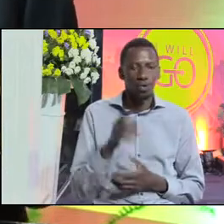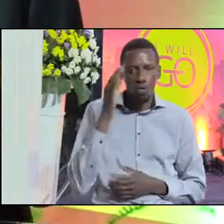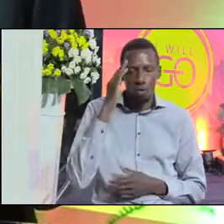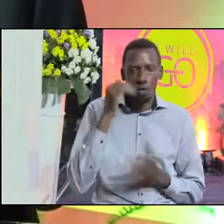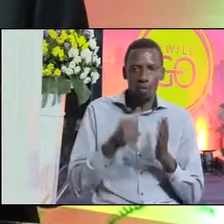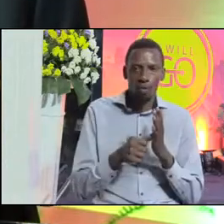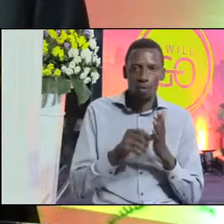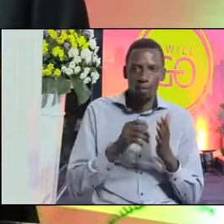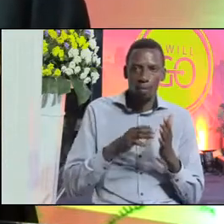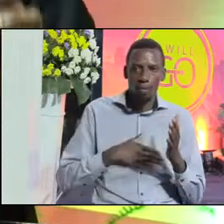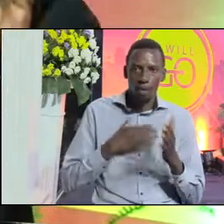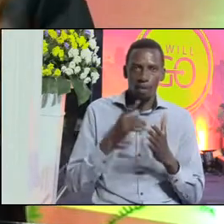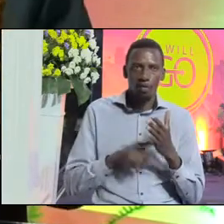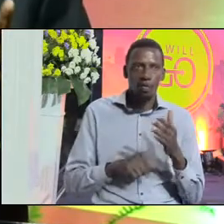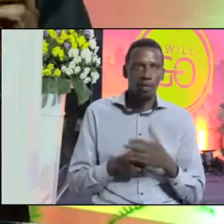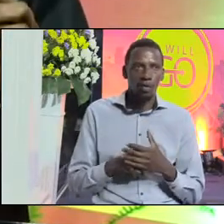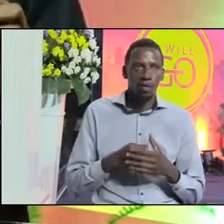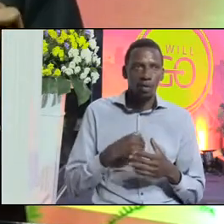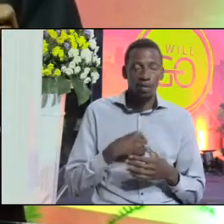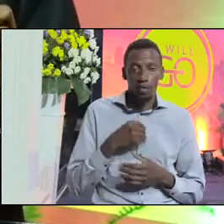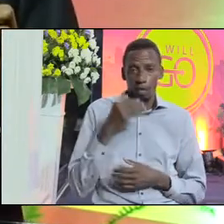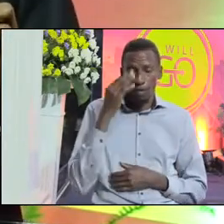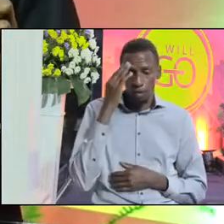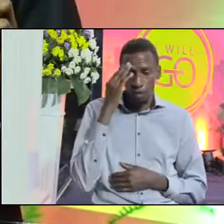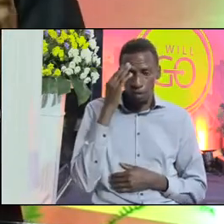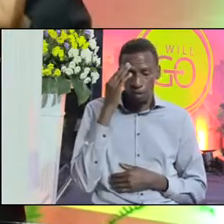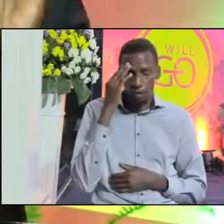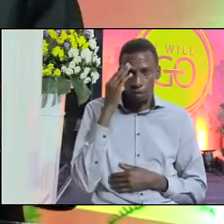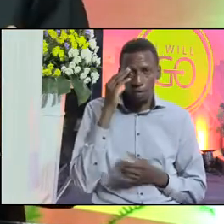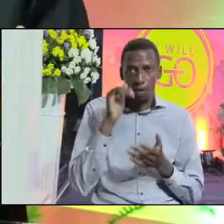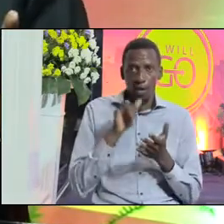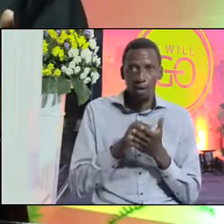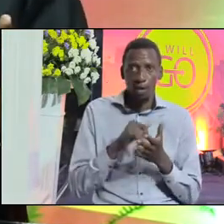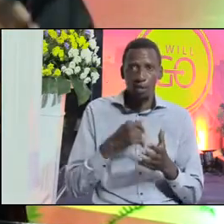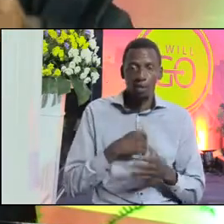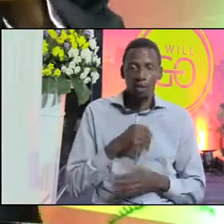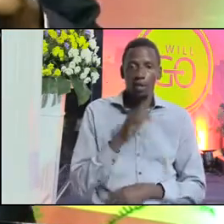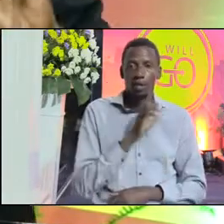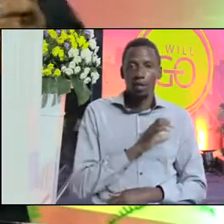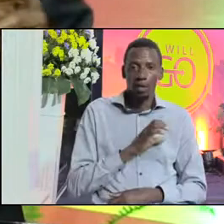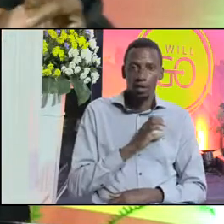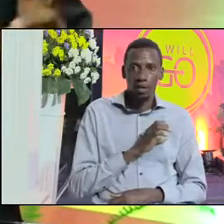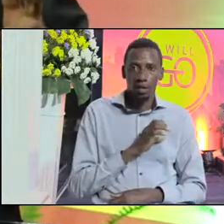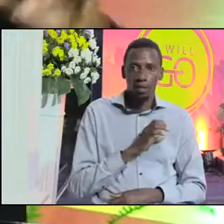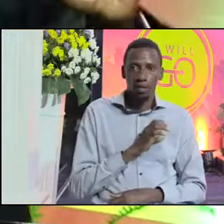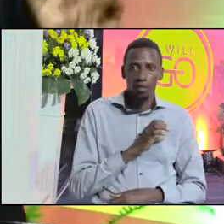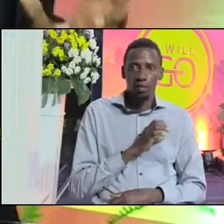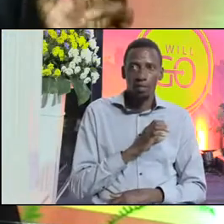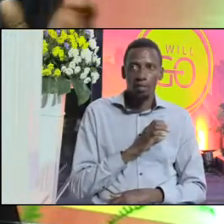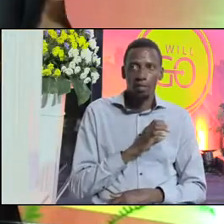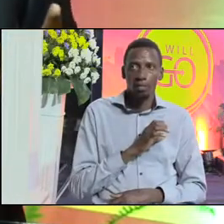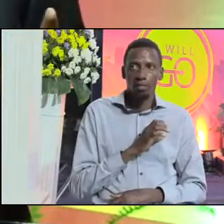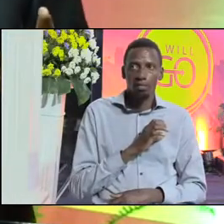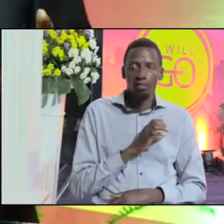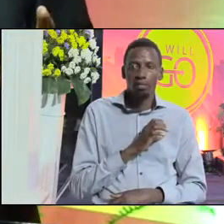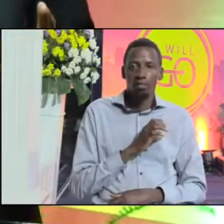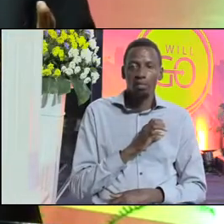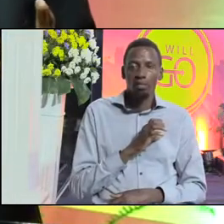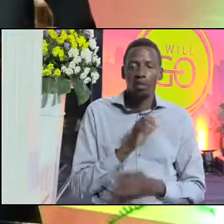problem is? I know that I'm a citizen of a contemporary Rome called